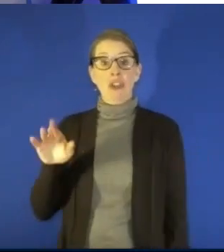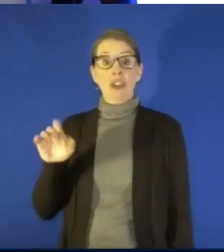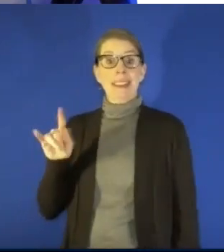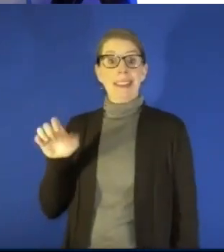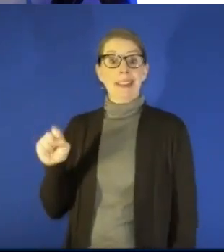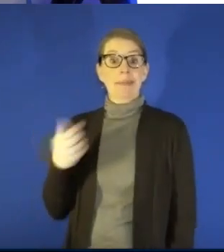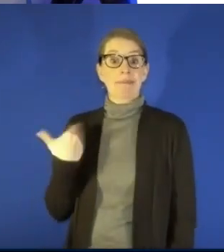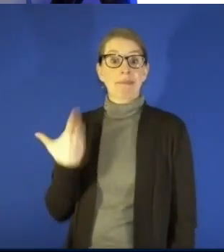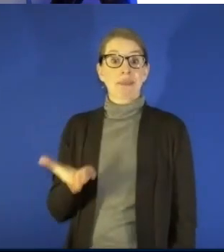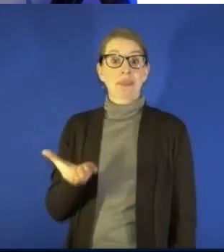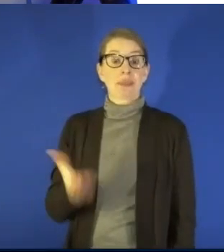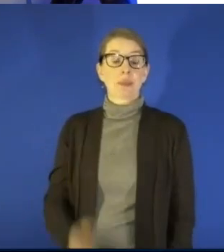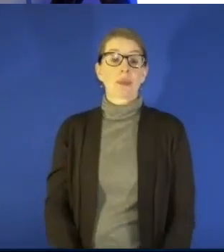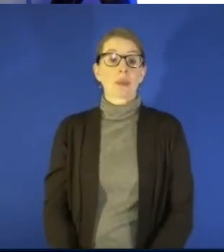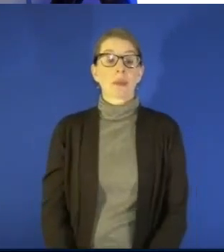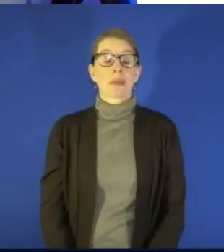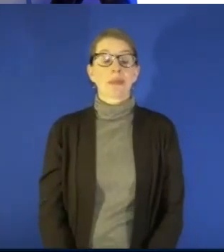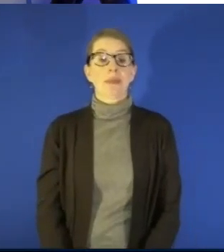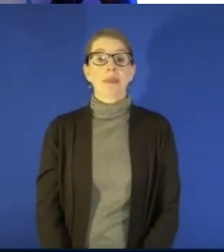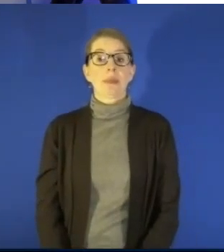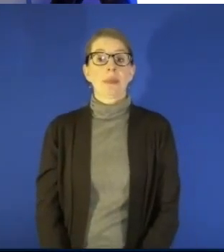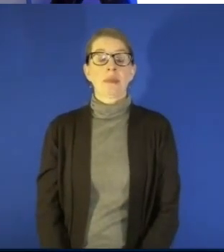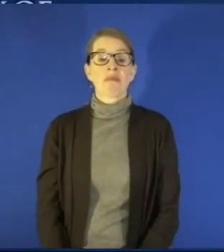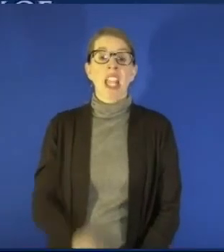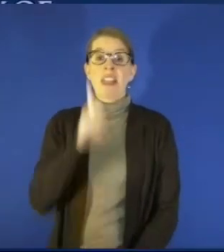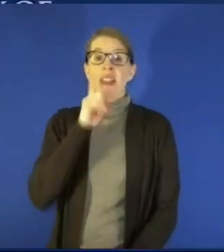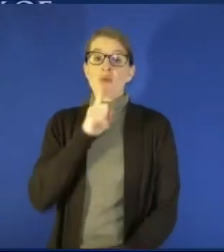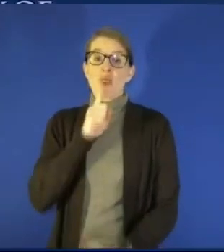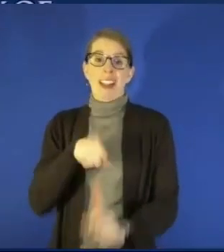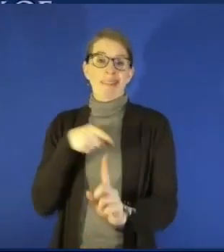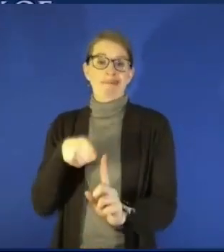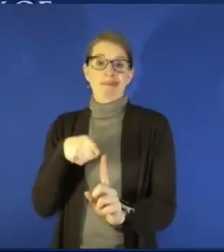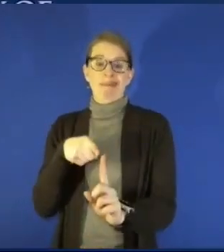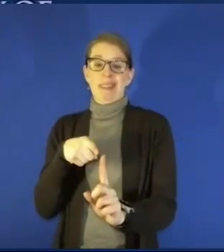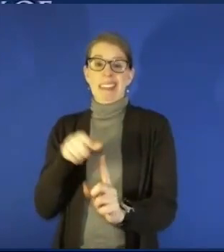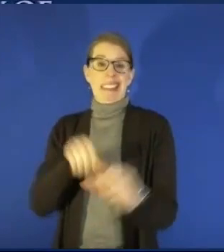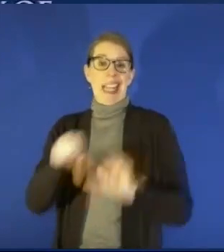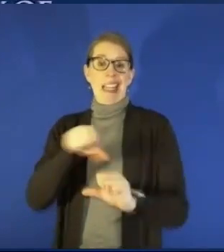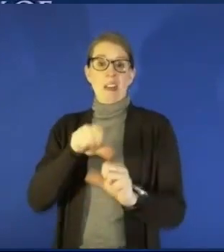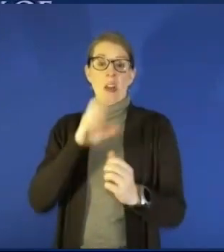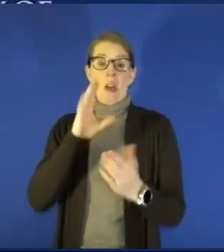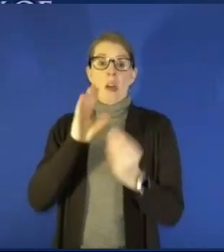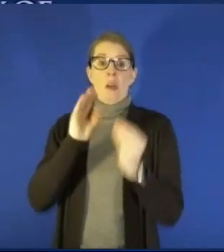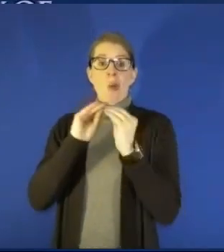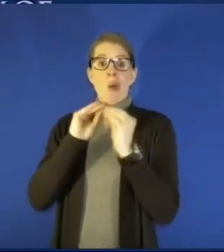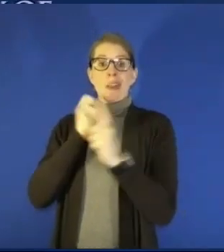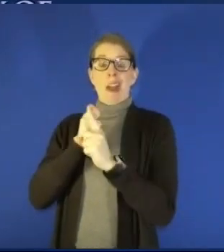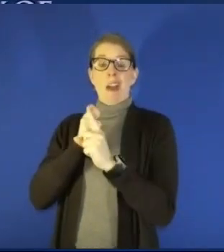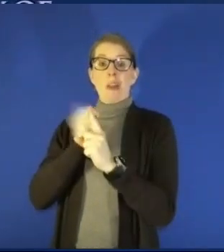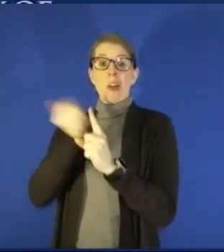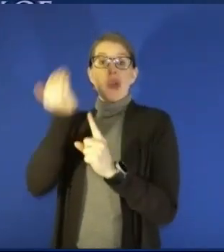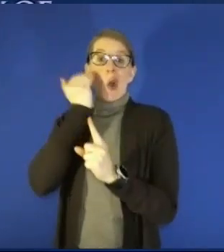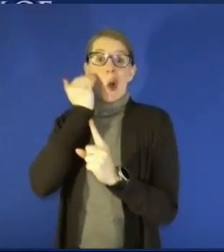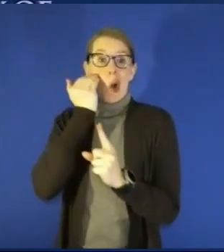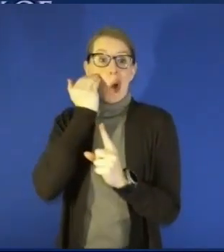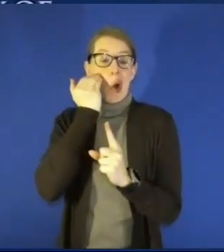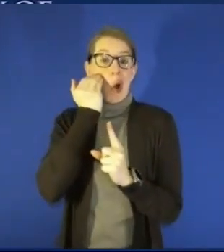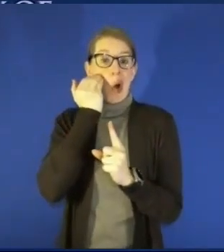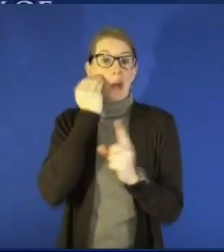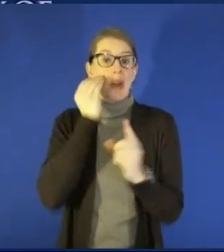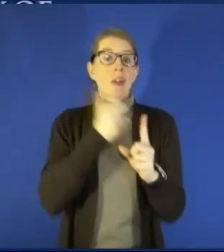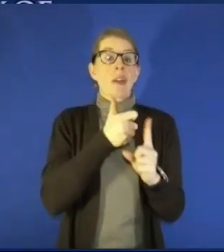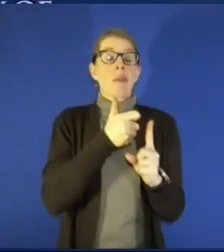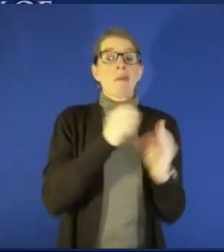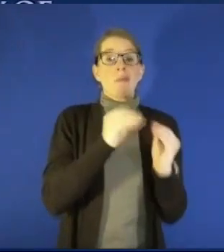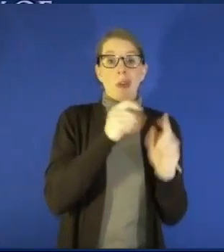think this is the classic case of science. The more you know, the more you have to learn. It's called the Moore squared phenomenon. And I